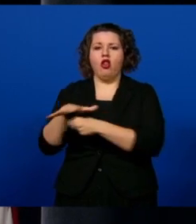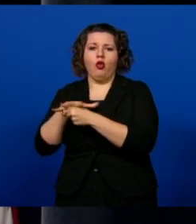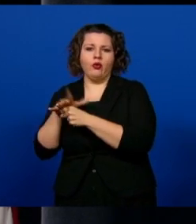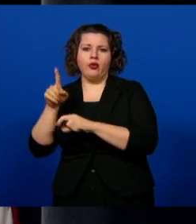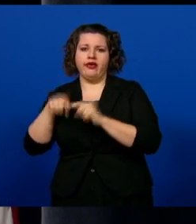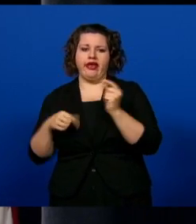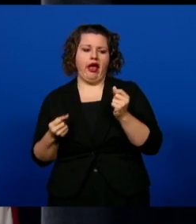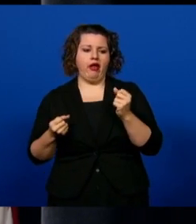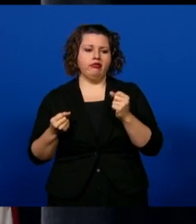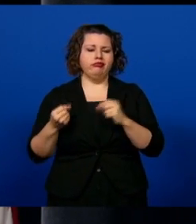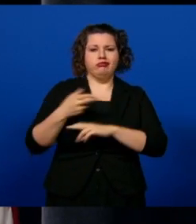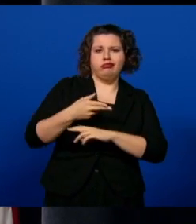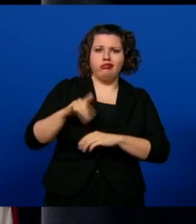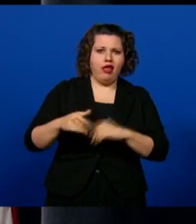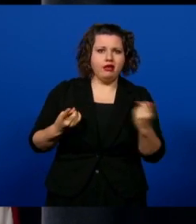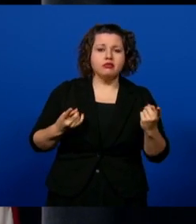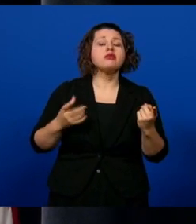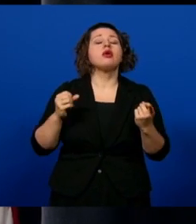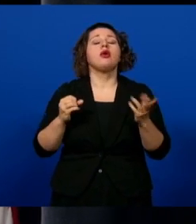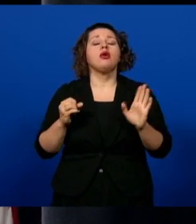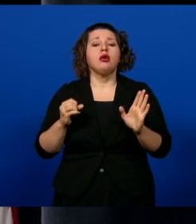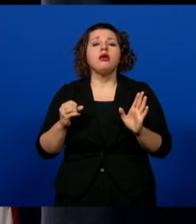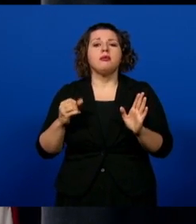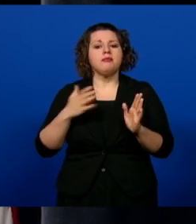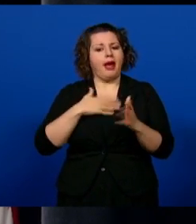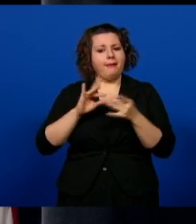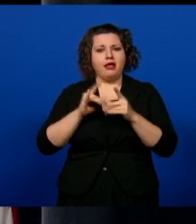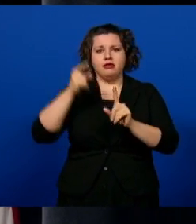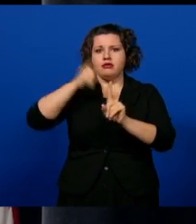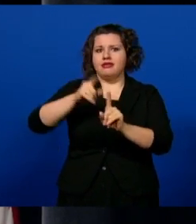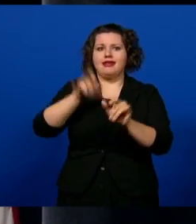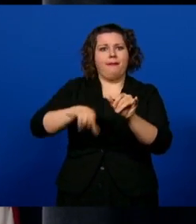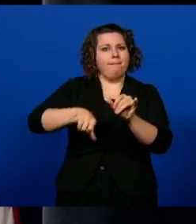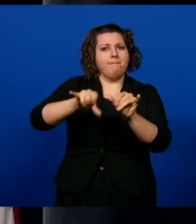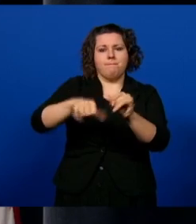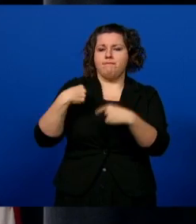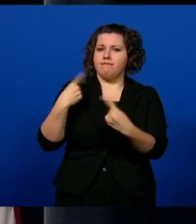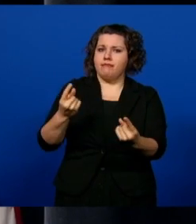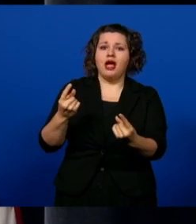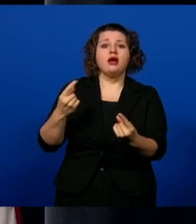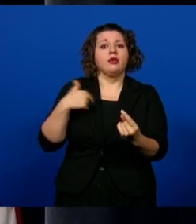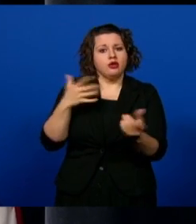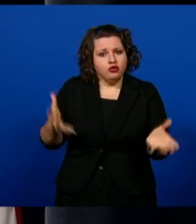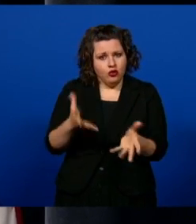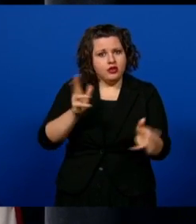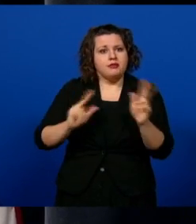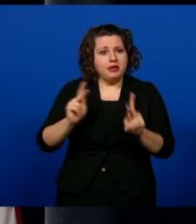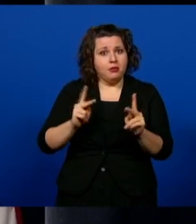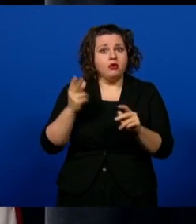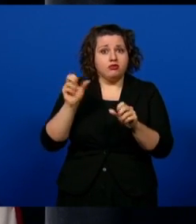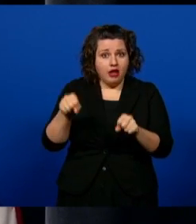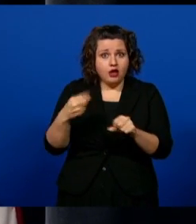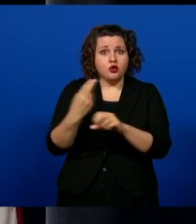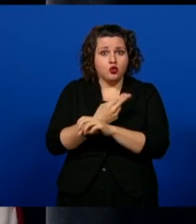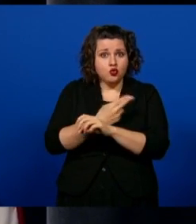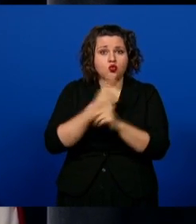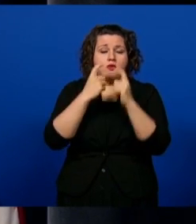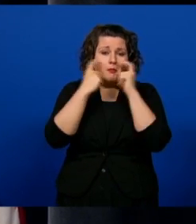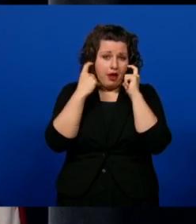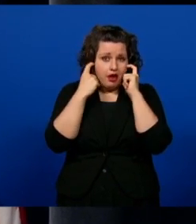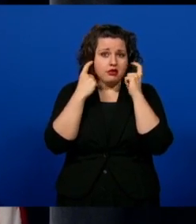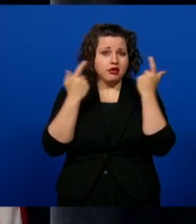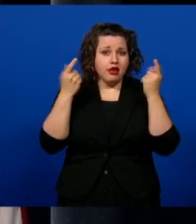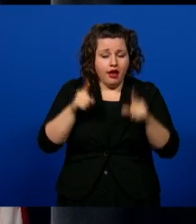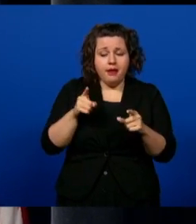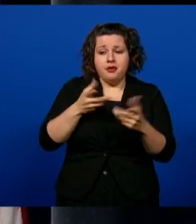though, too. My message has remained the same throughout all of this, and that is that we encourage Iowans to wear a mask when they're interacting with